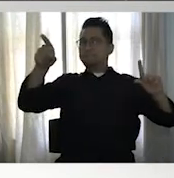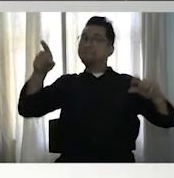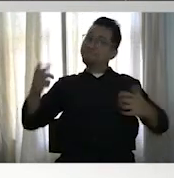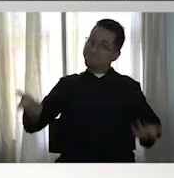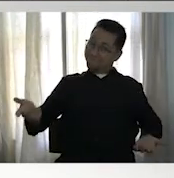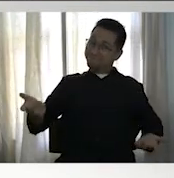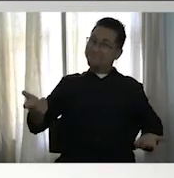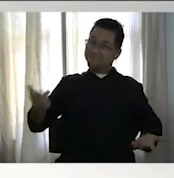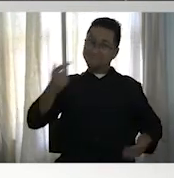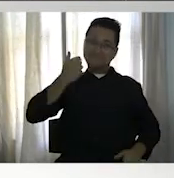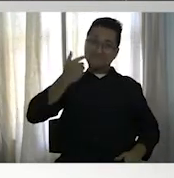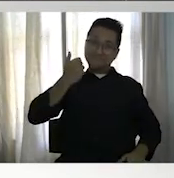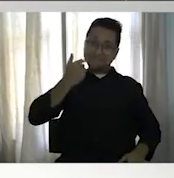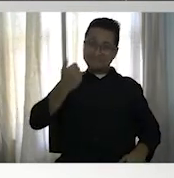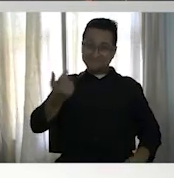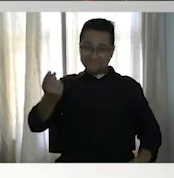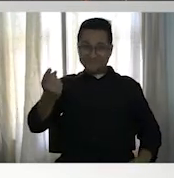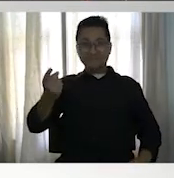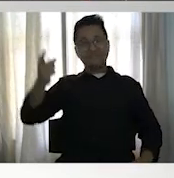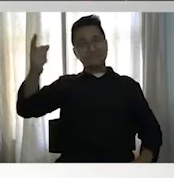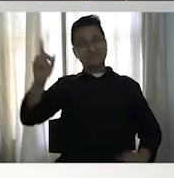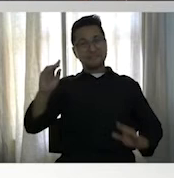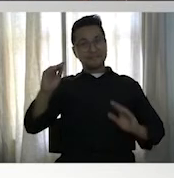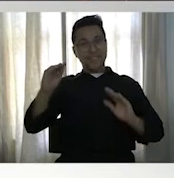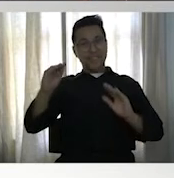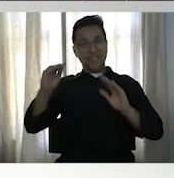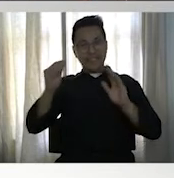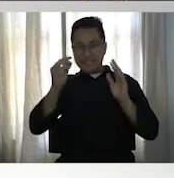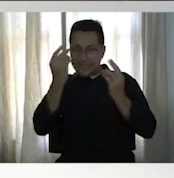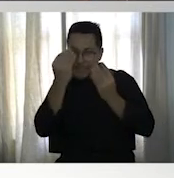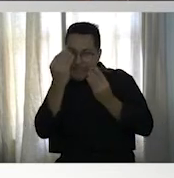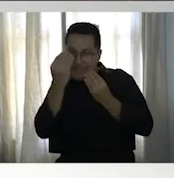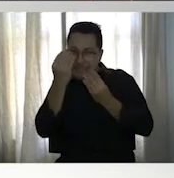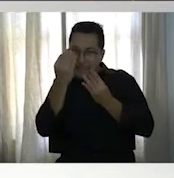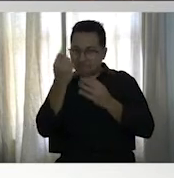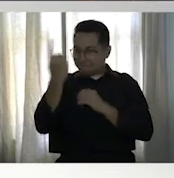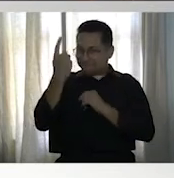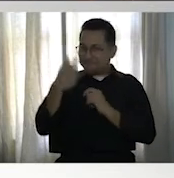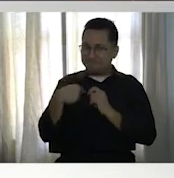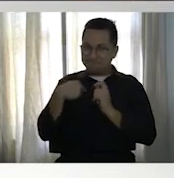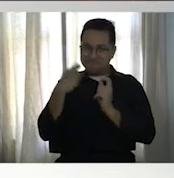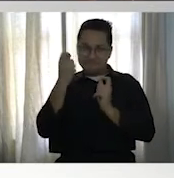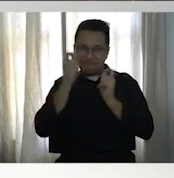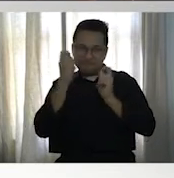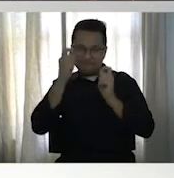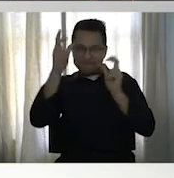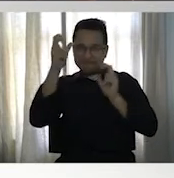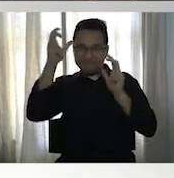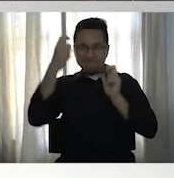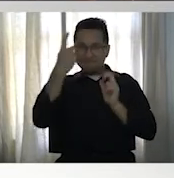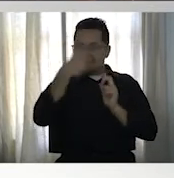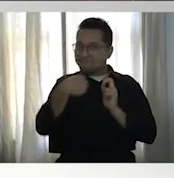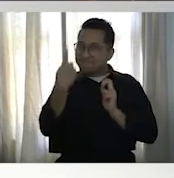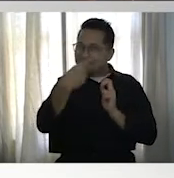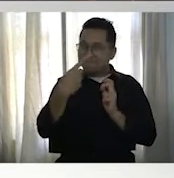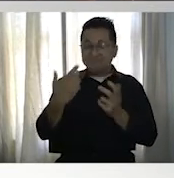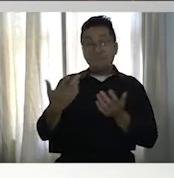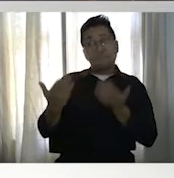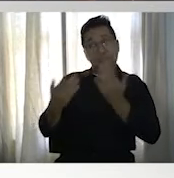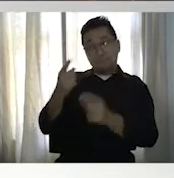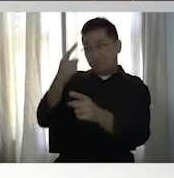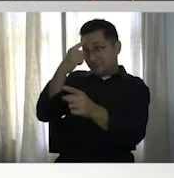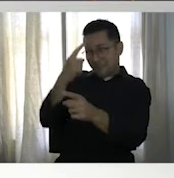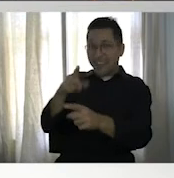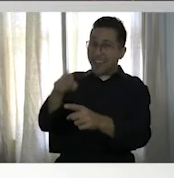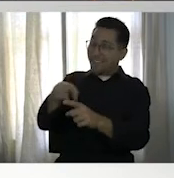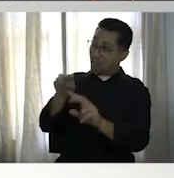Aha. Aha, he's planning something, isn't he? He's got a mischievous look on his face, so you might be thinking,